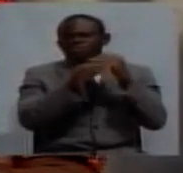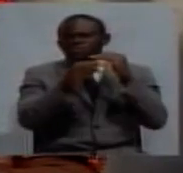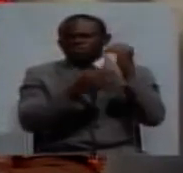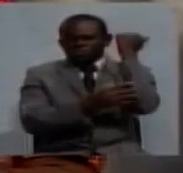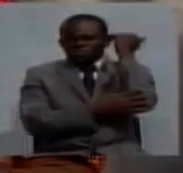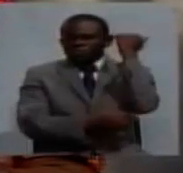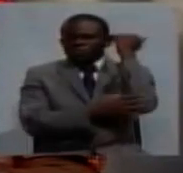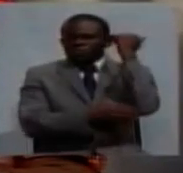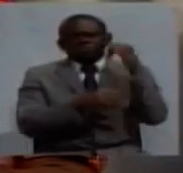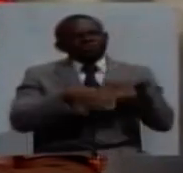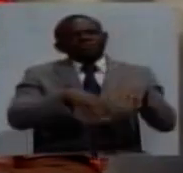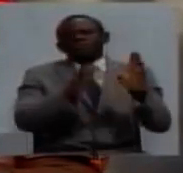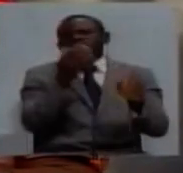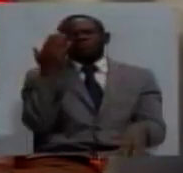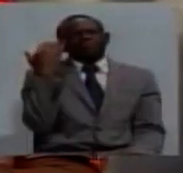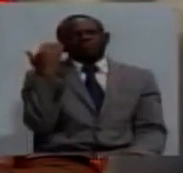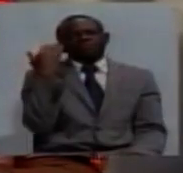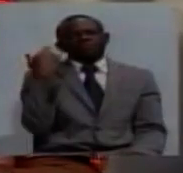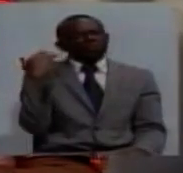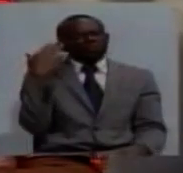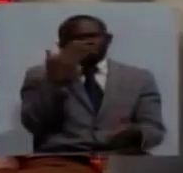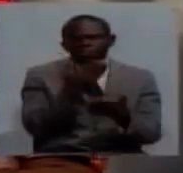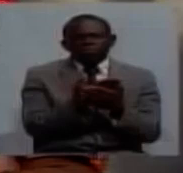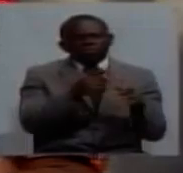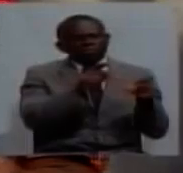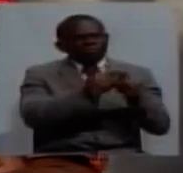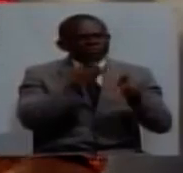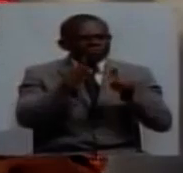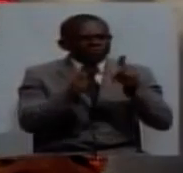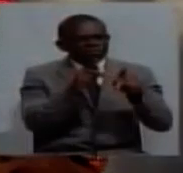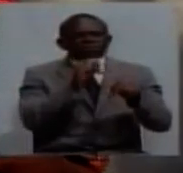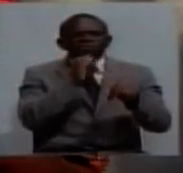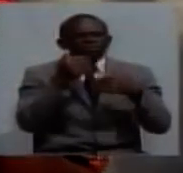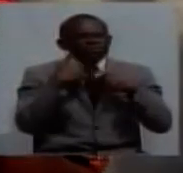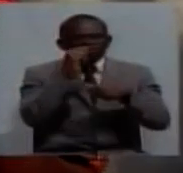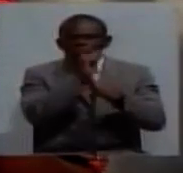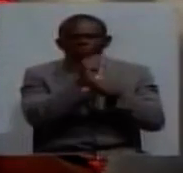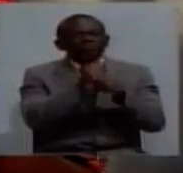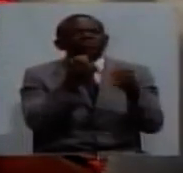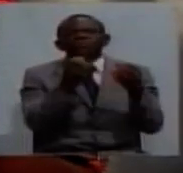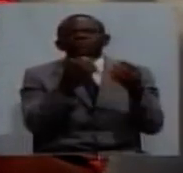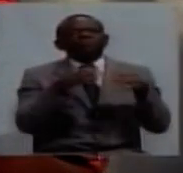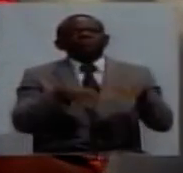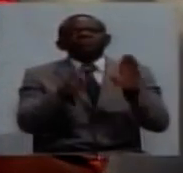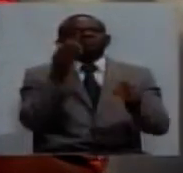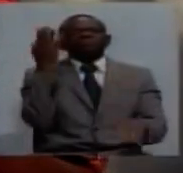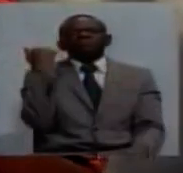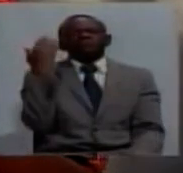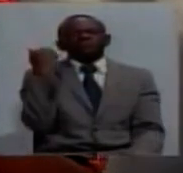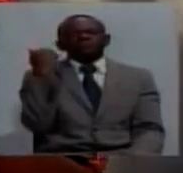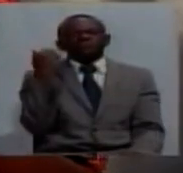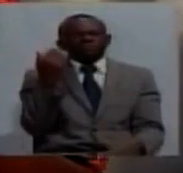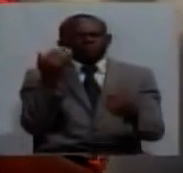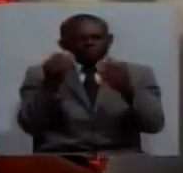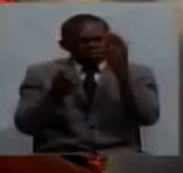unemployment was still quite huge. So we're saying, if we're going to have development that is holistic, even if